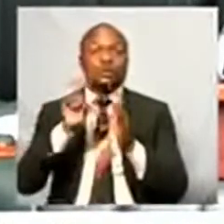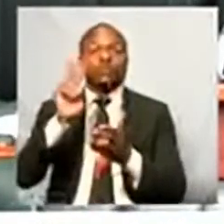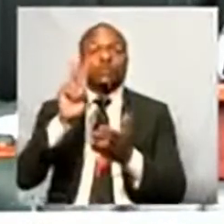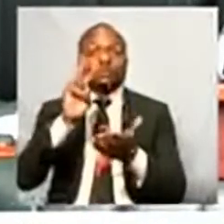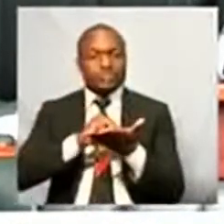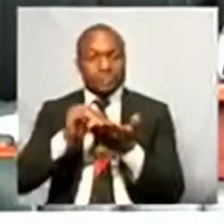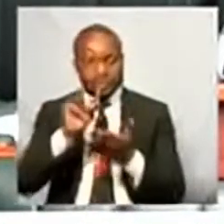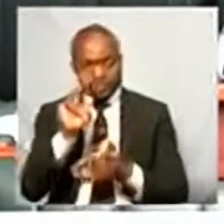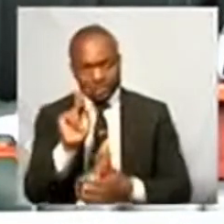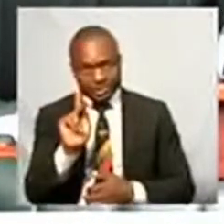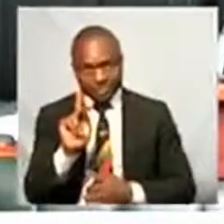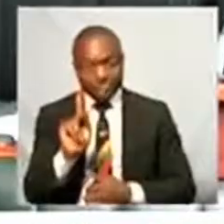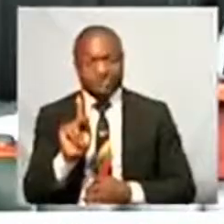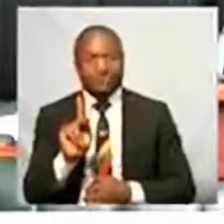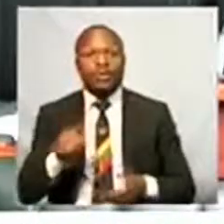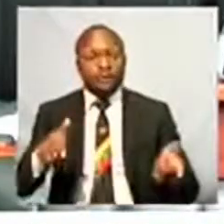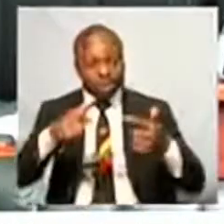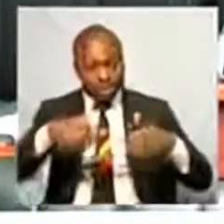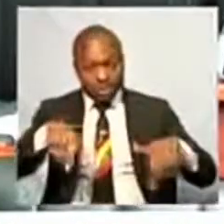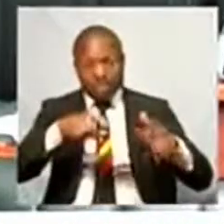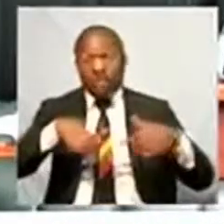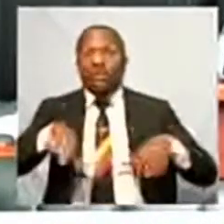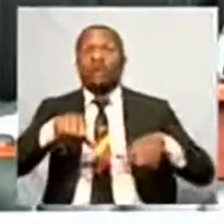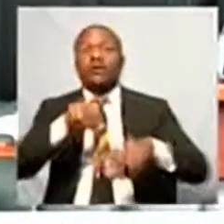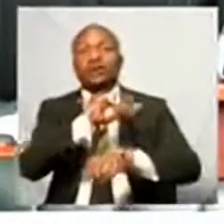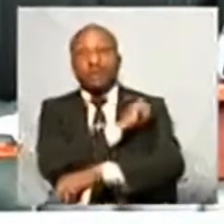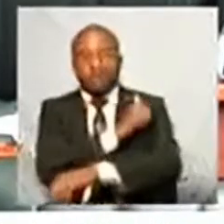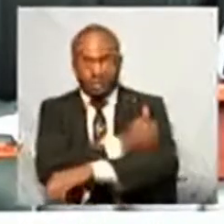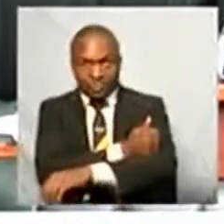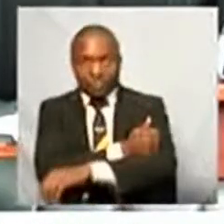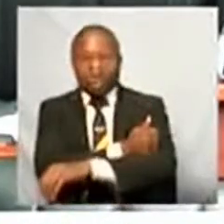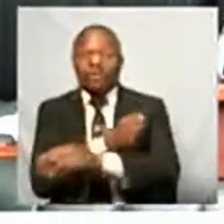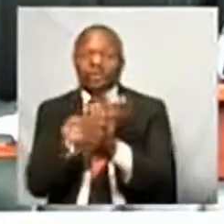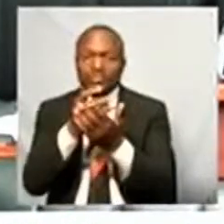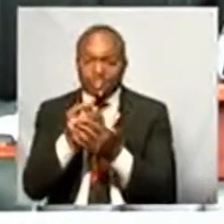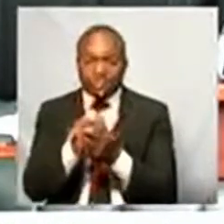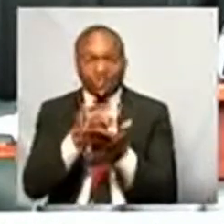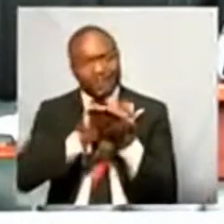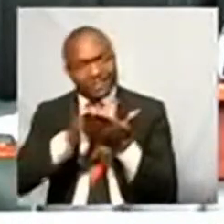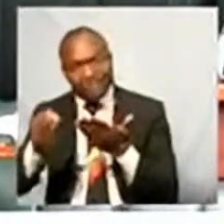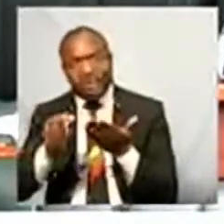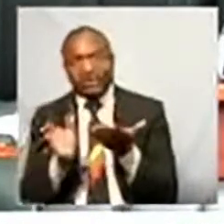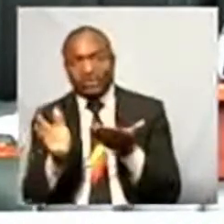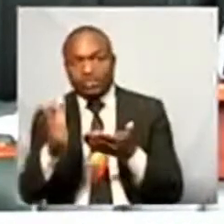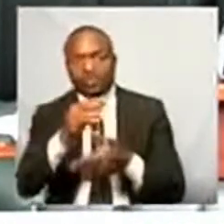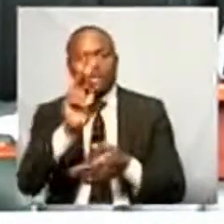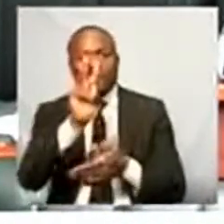kwacha, while the Local Authority Superannuation Fund failed to collect